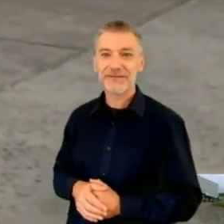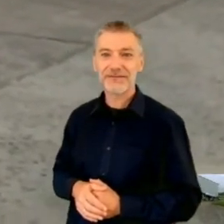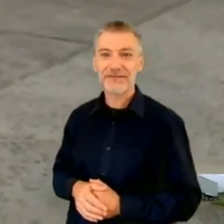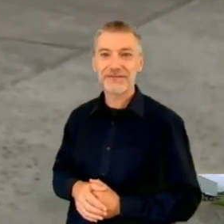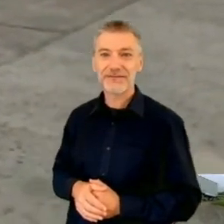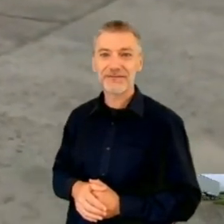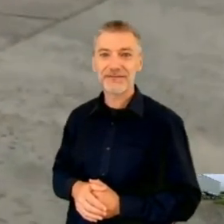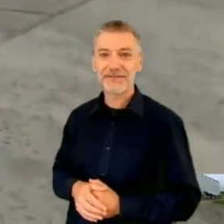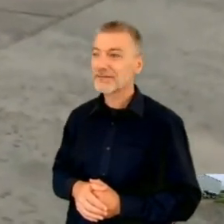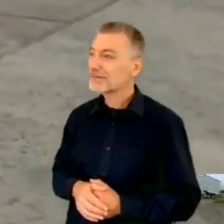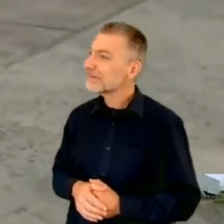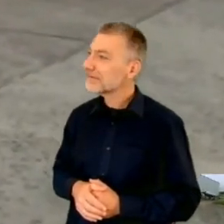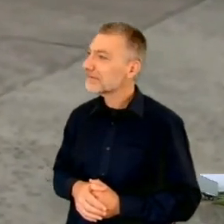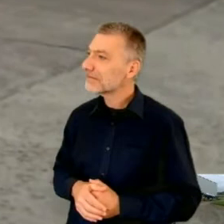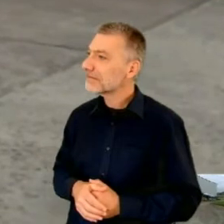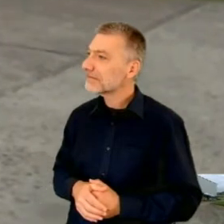propeller.